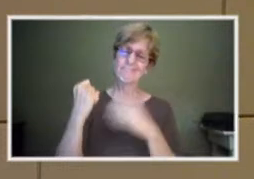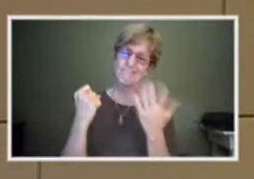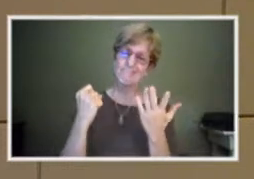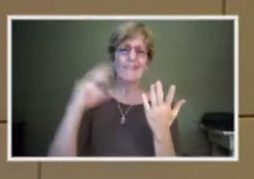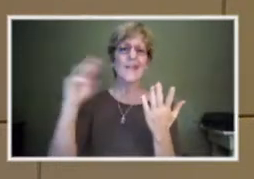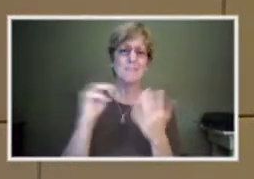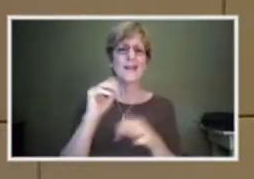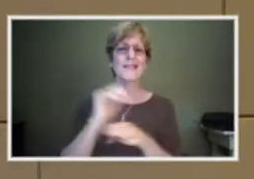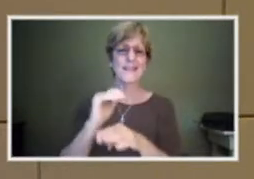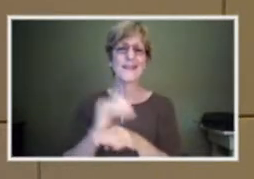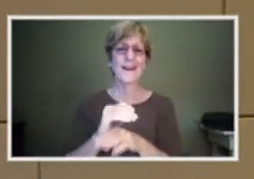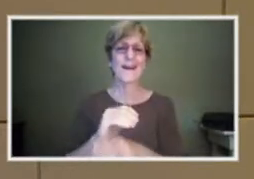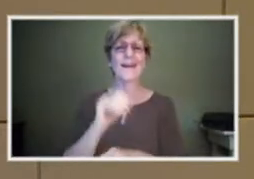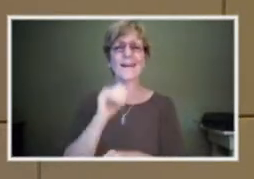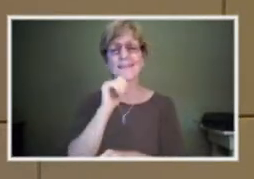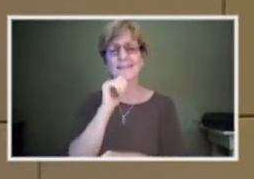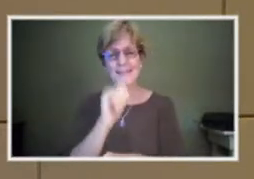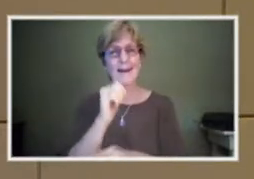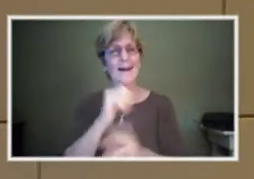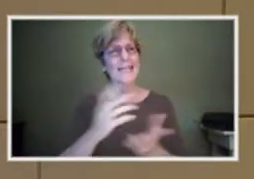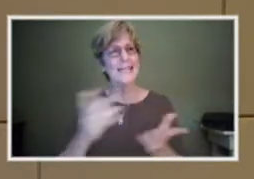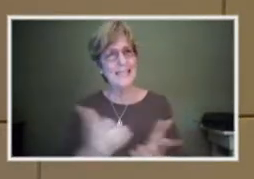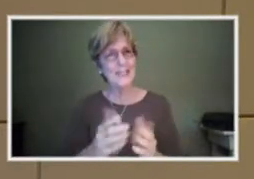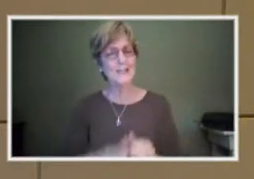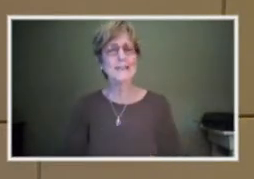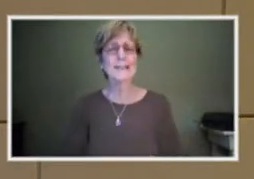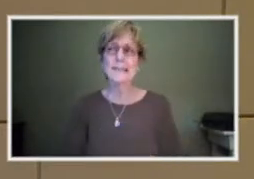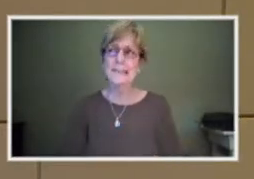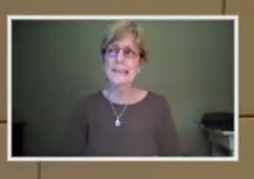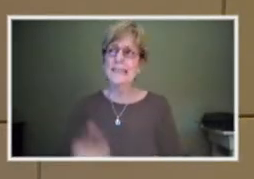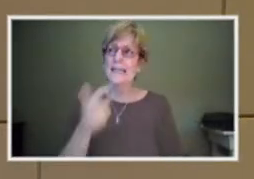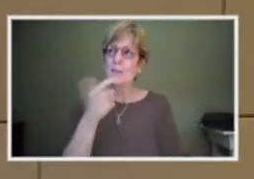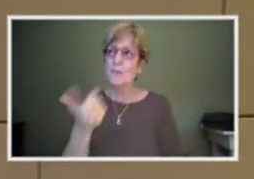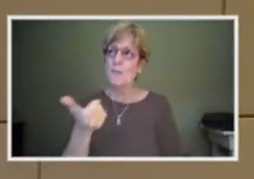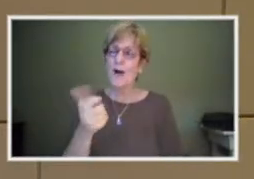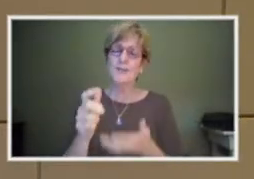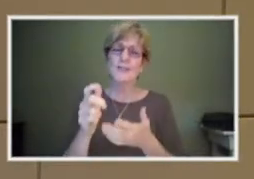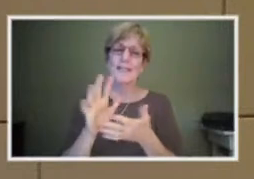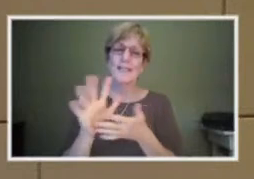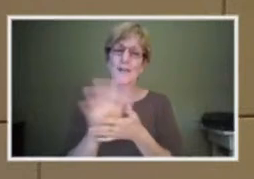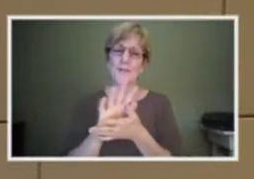night instead. I can hardly wait to see the video that they do this year.